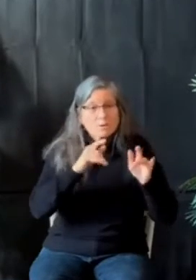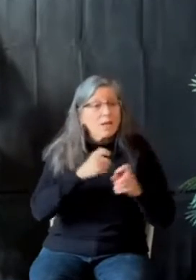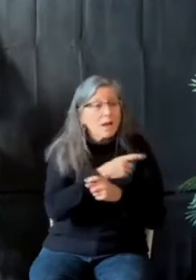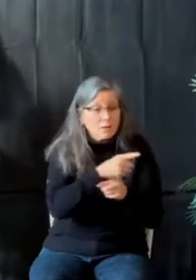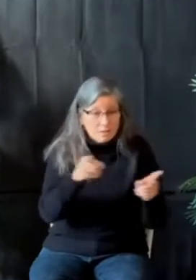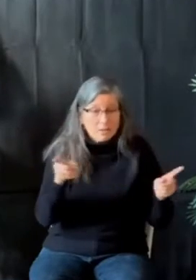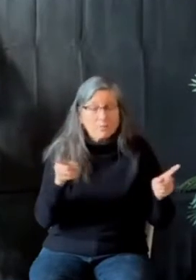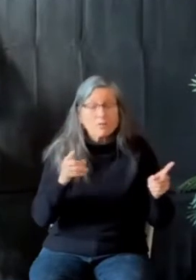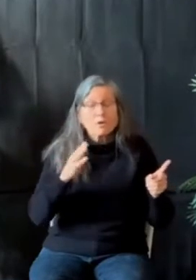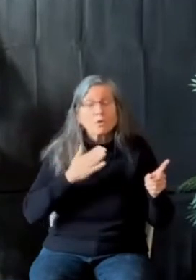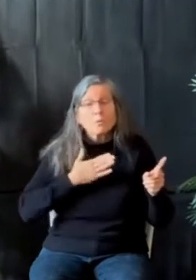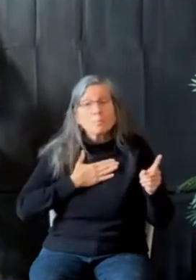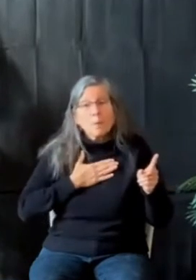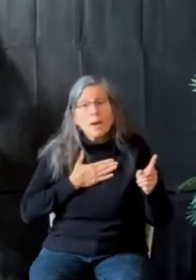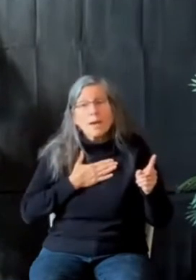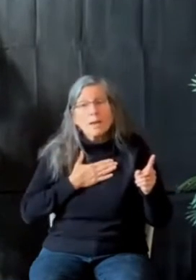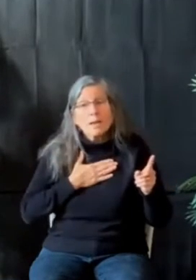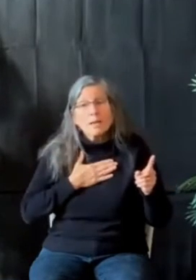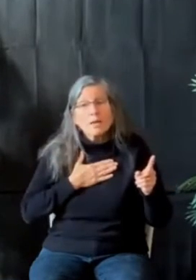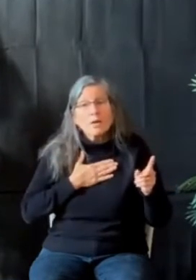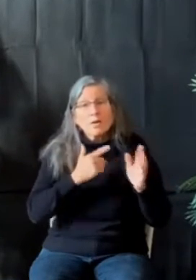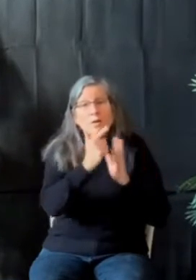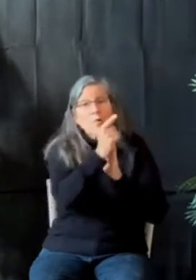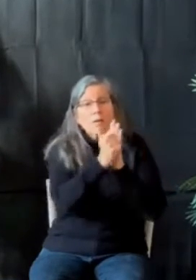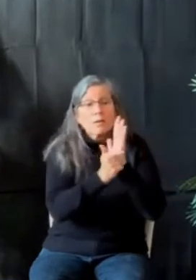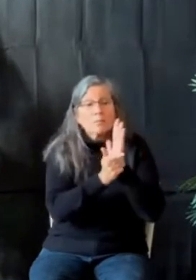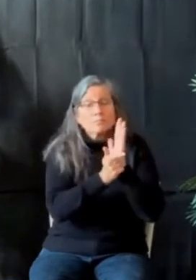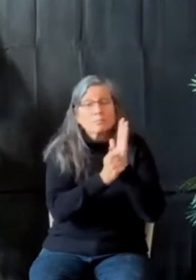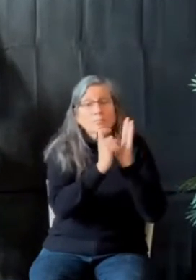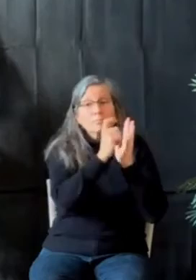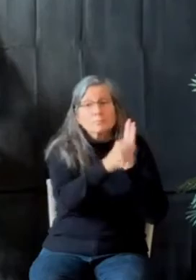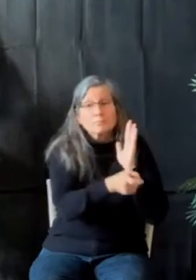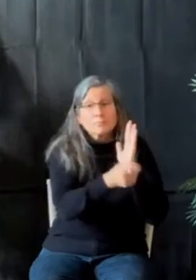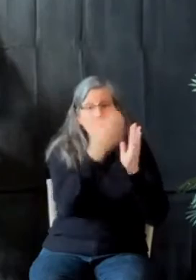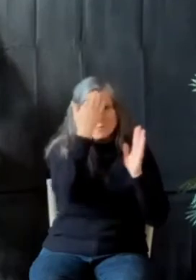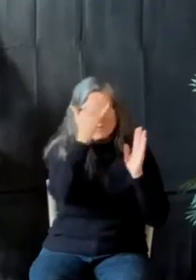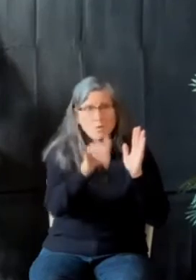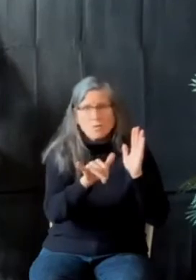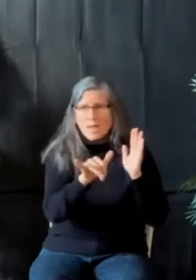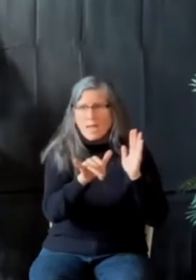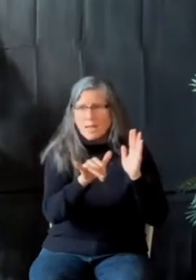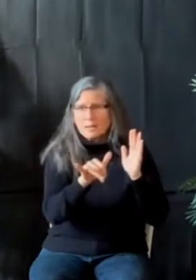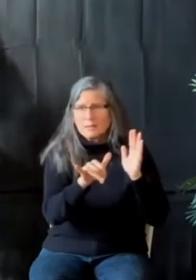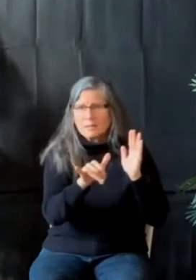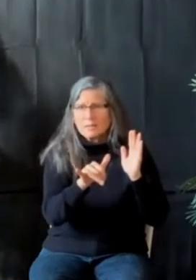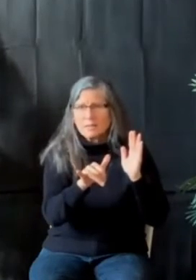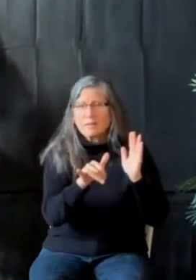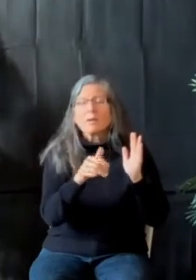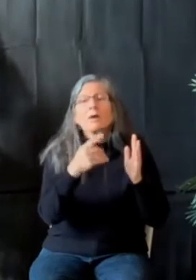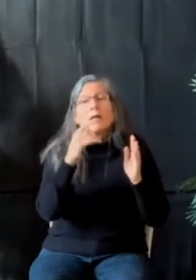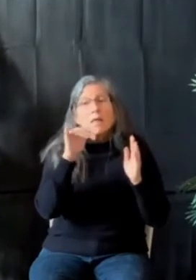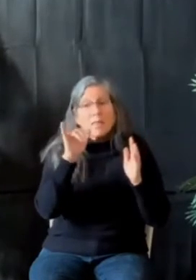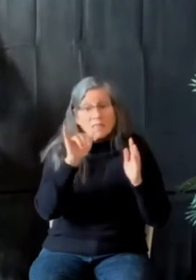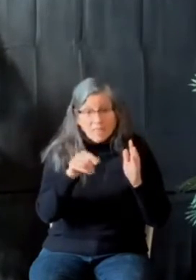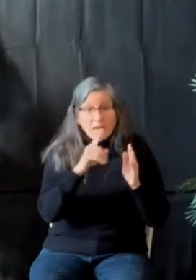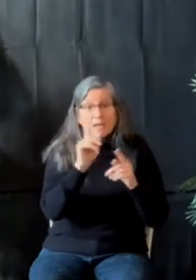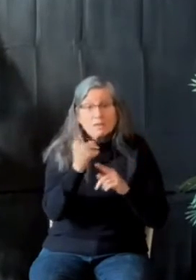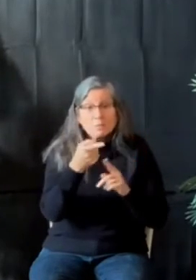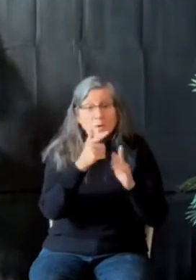you my law. Did you know that? That's where the law came